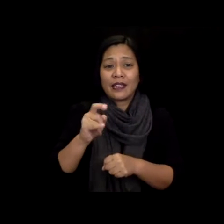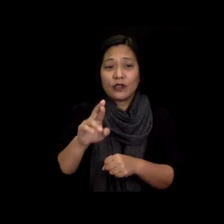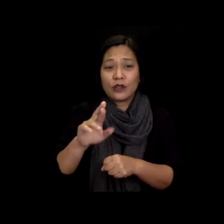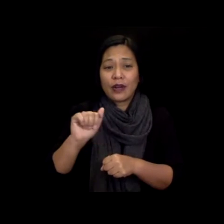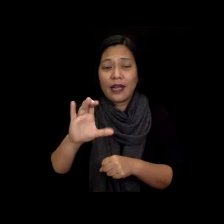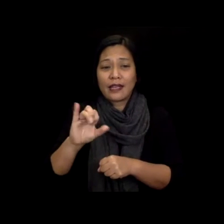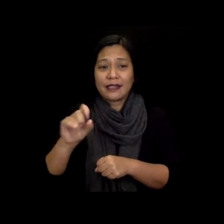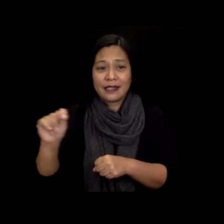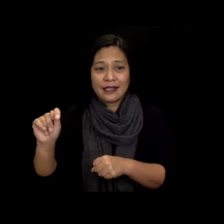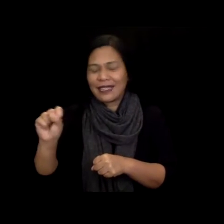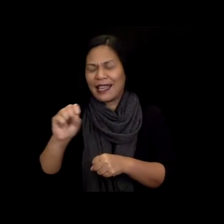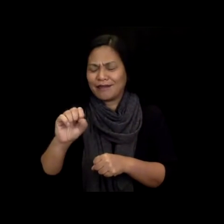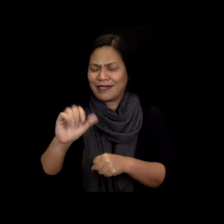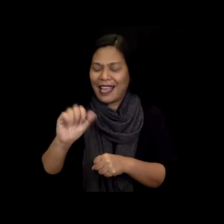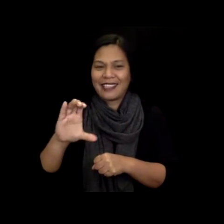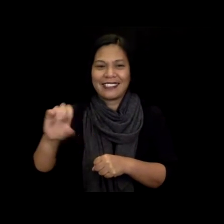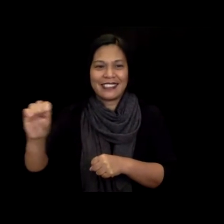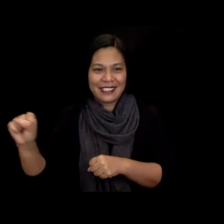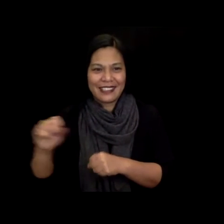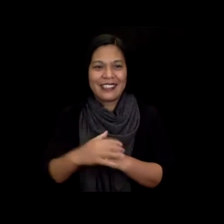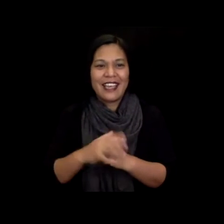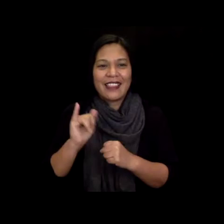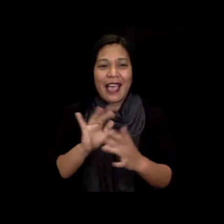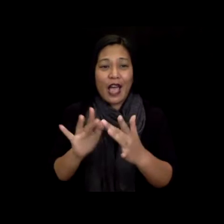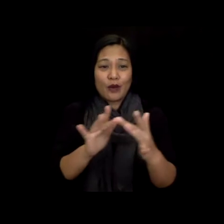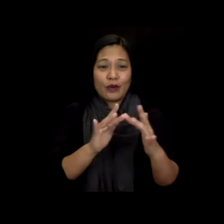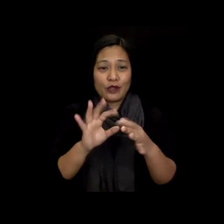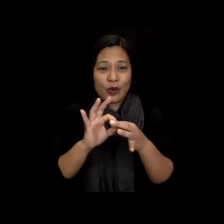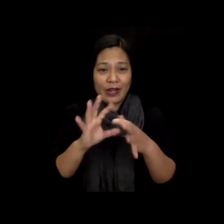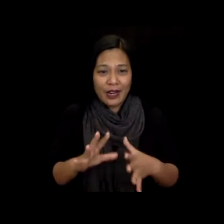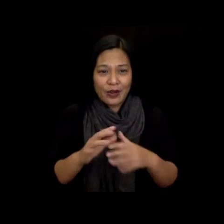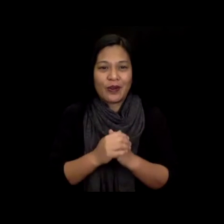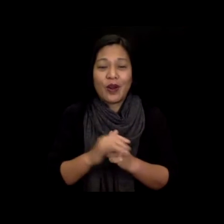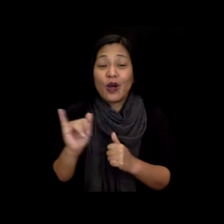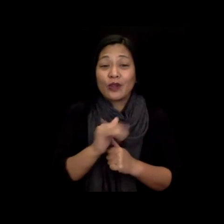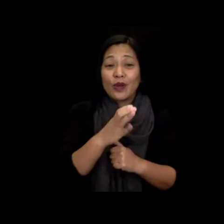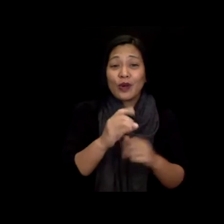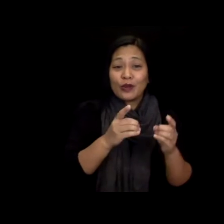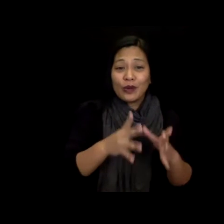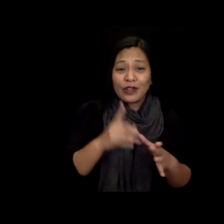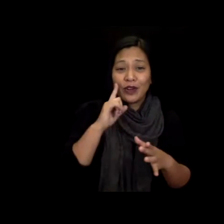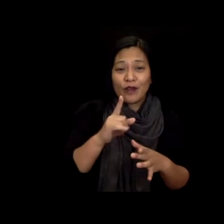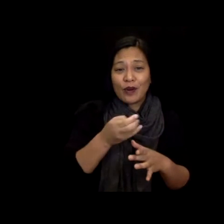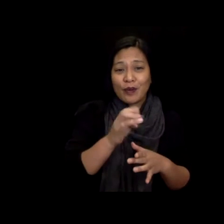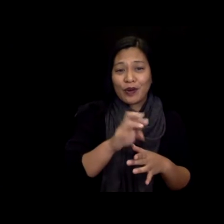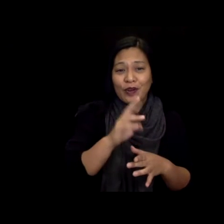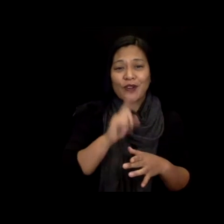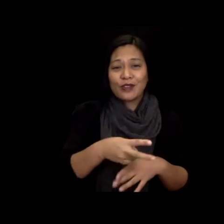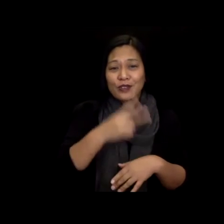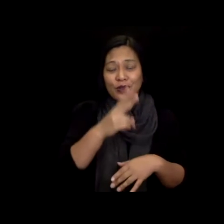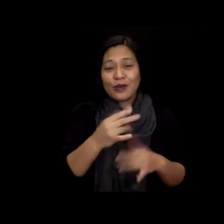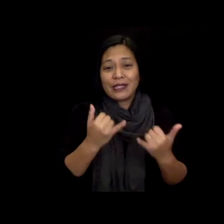co-director at Bunker 2 Contemporary Art Container, although I am phasing out of that lovely team. and